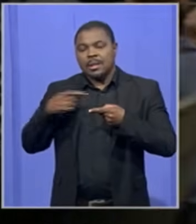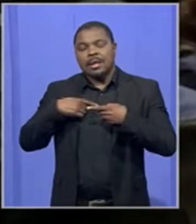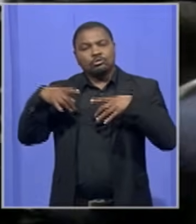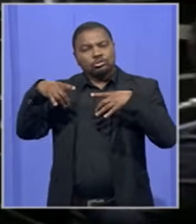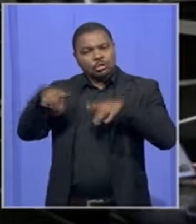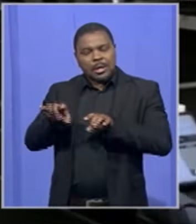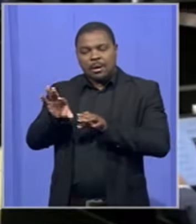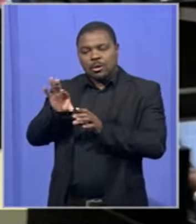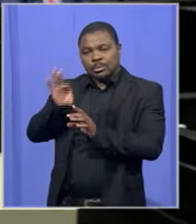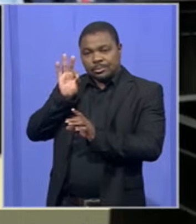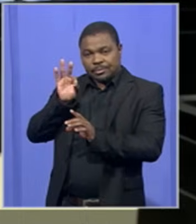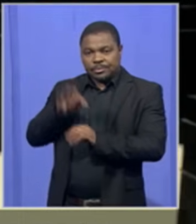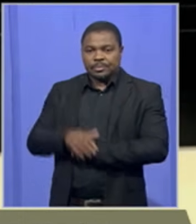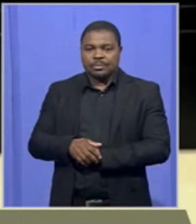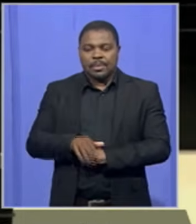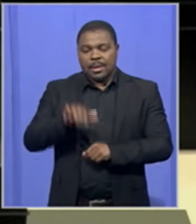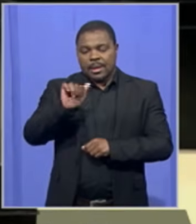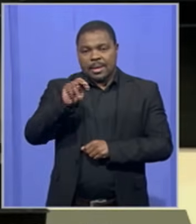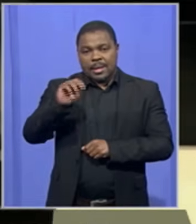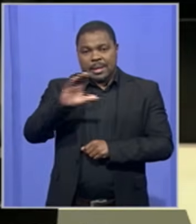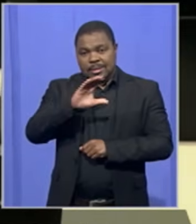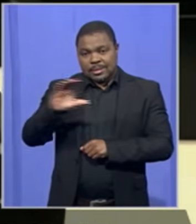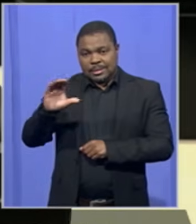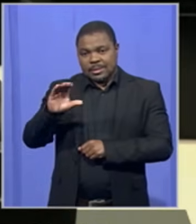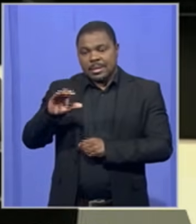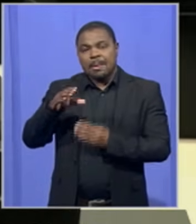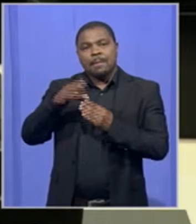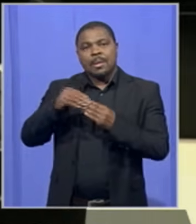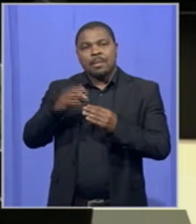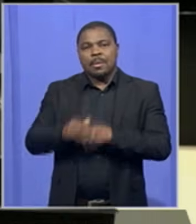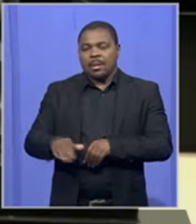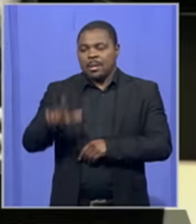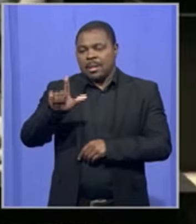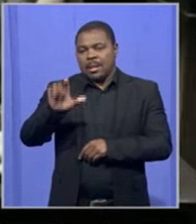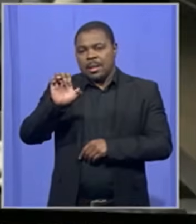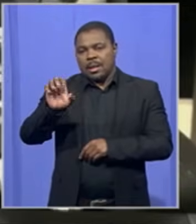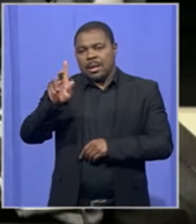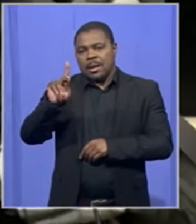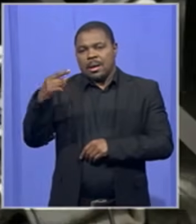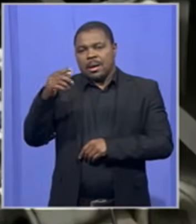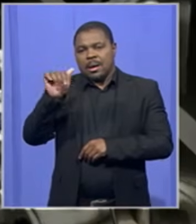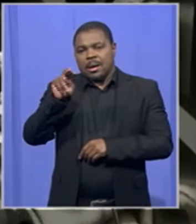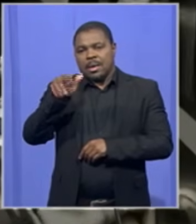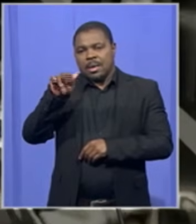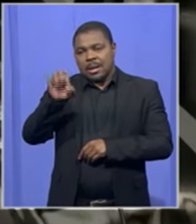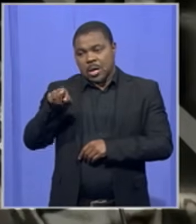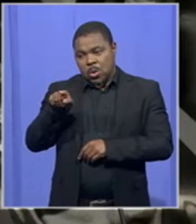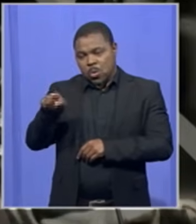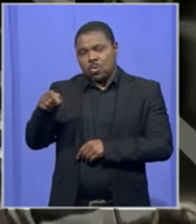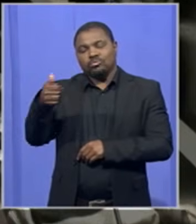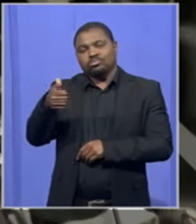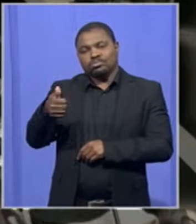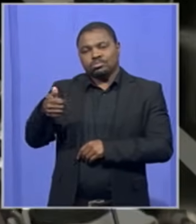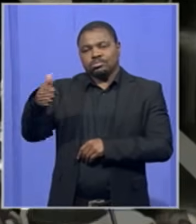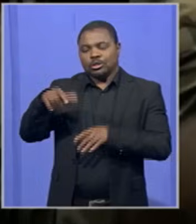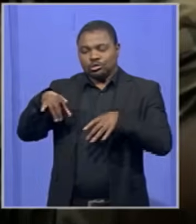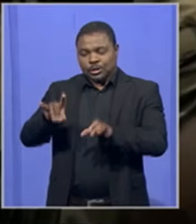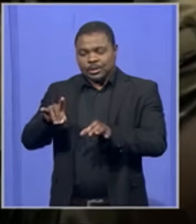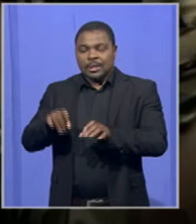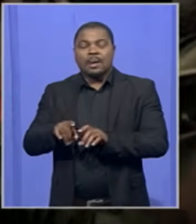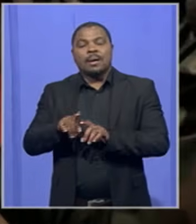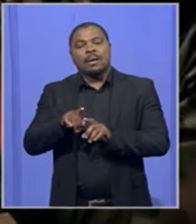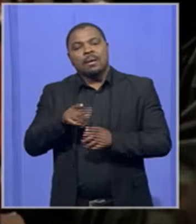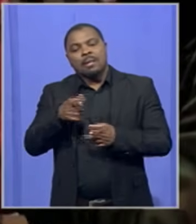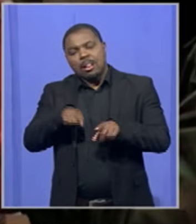nakwana. Mo Parlamente wa ANC Molapi Lekganyane o tlhophilwe jaaka moeteledipele ntle le ke mo kgatlhanong morago ga